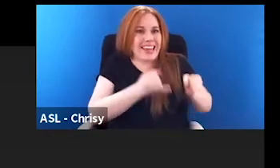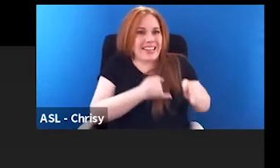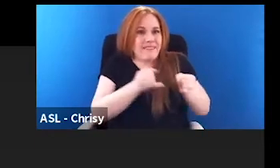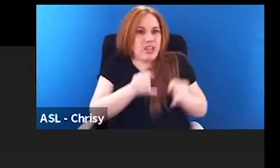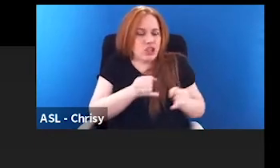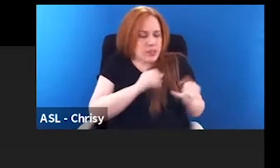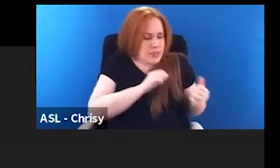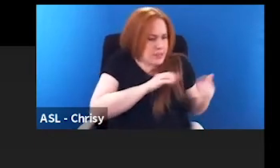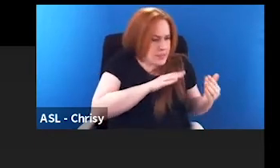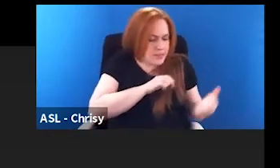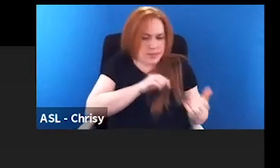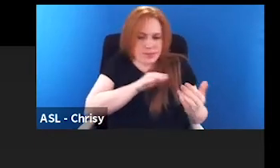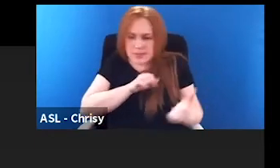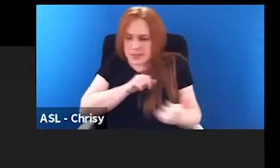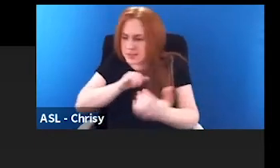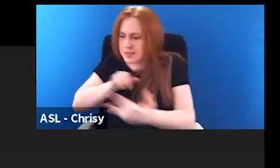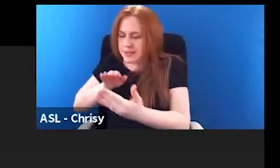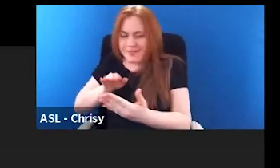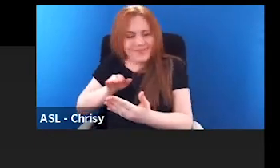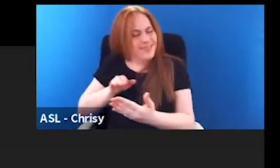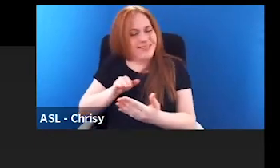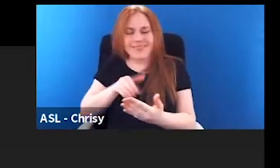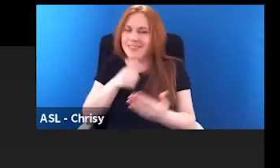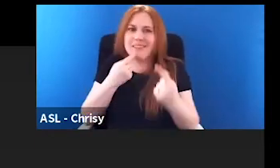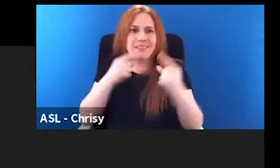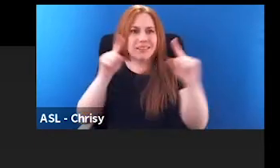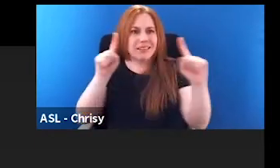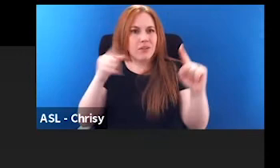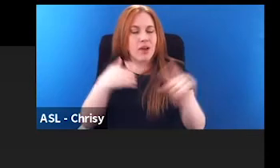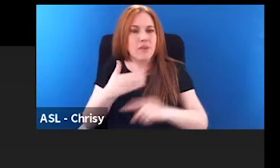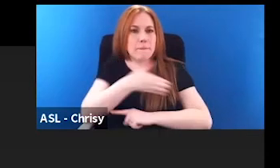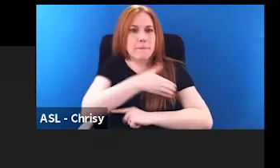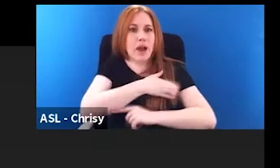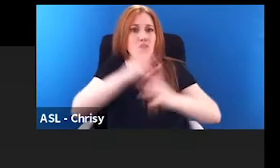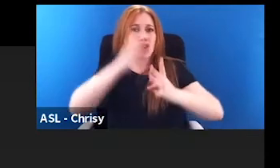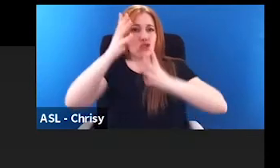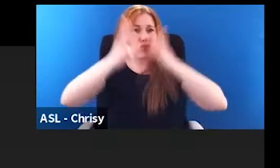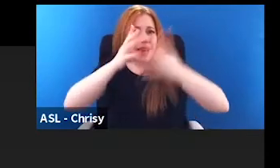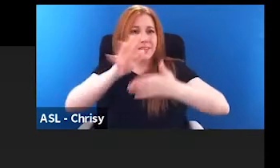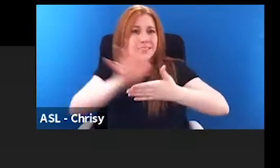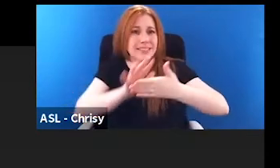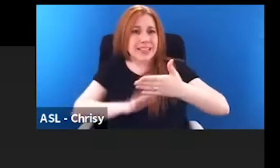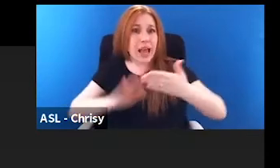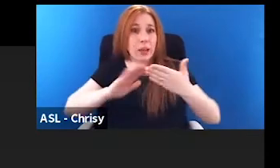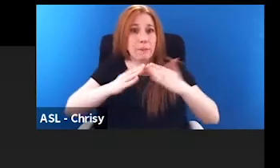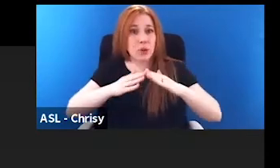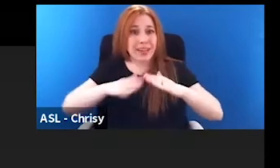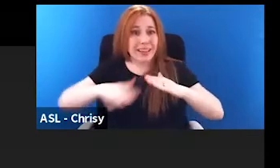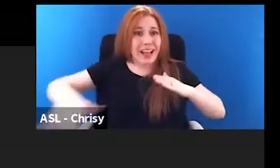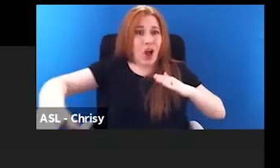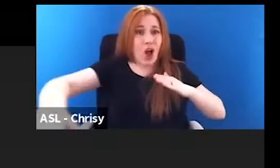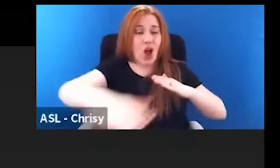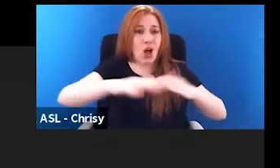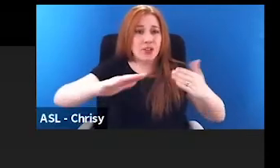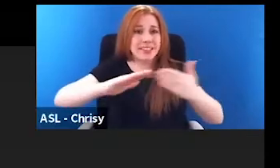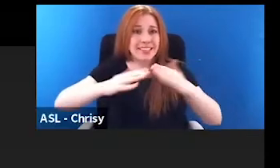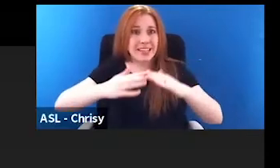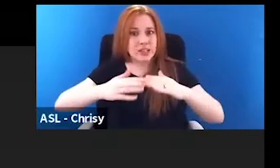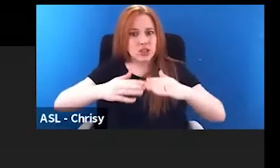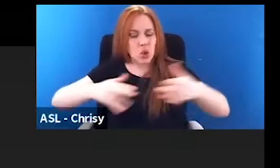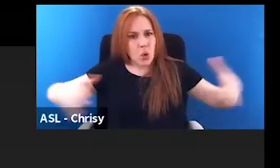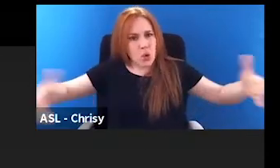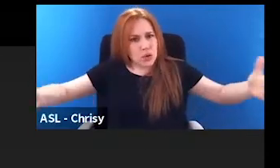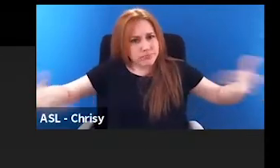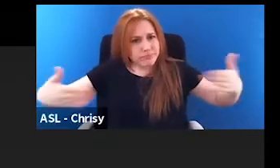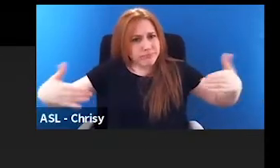going to be successful. That we have such a powerful creative and design community in the city. Why not bring that community together to